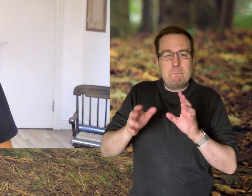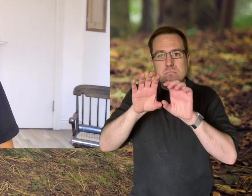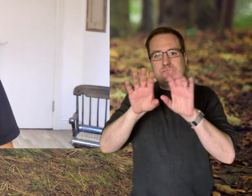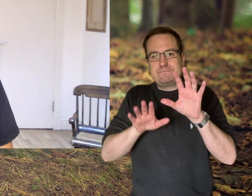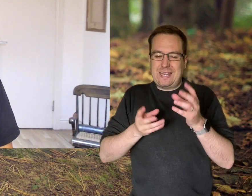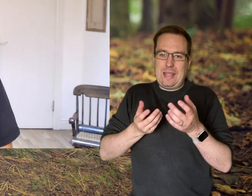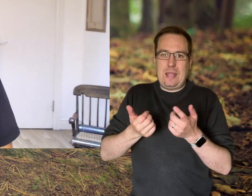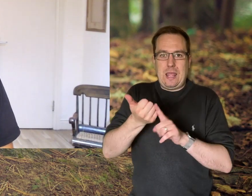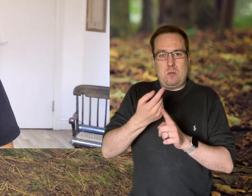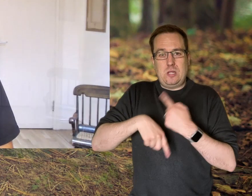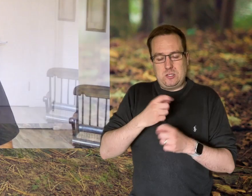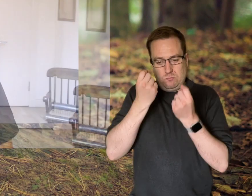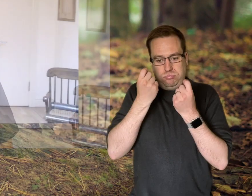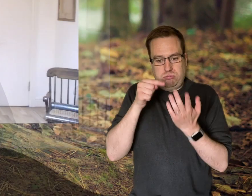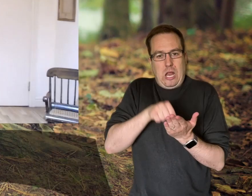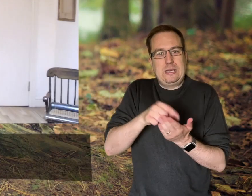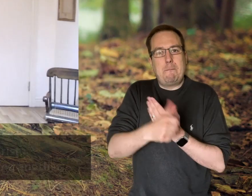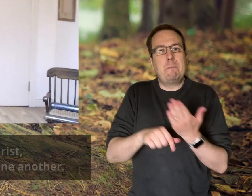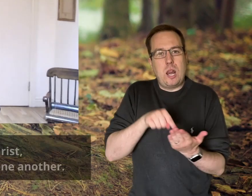helps bring out the point I'm trying to make.